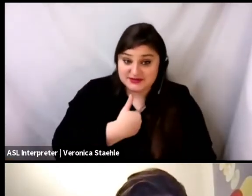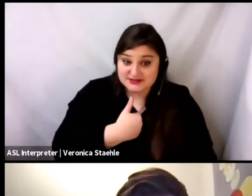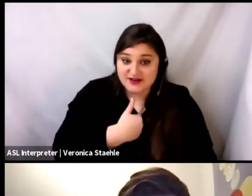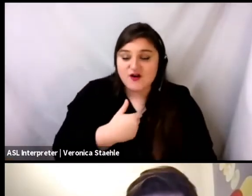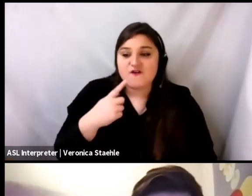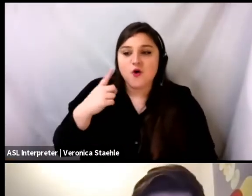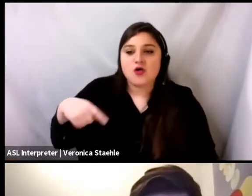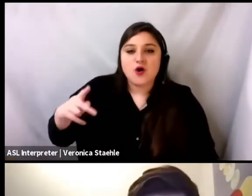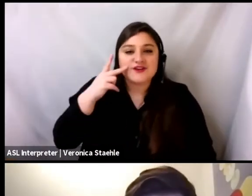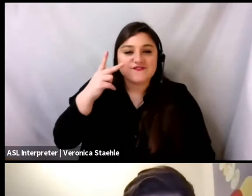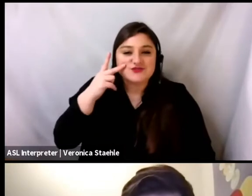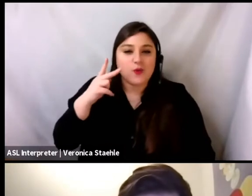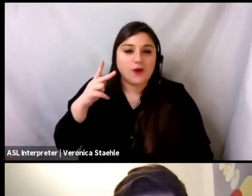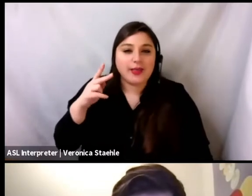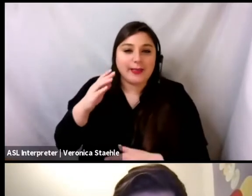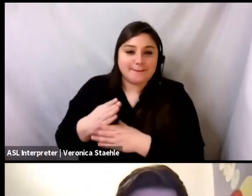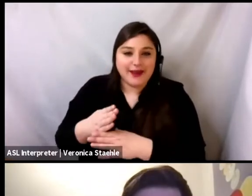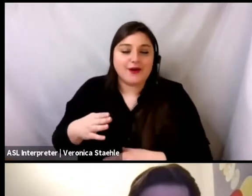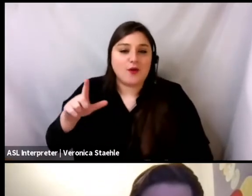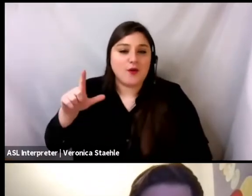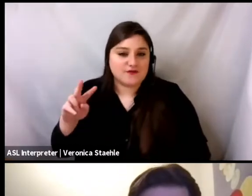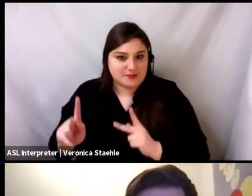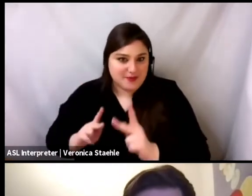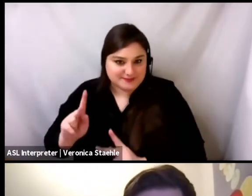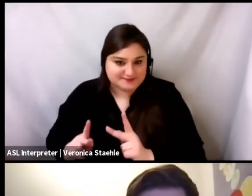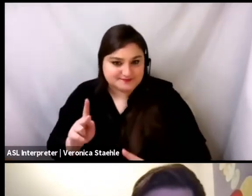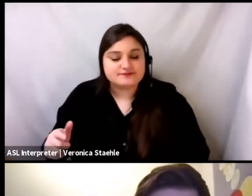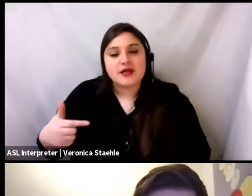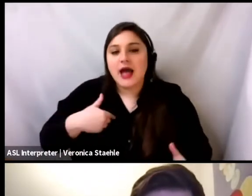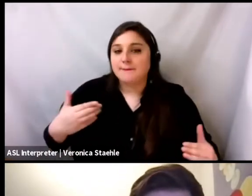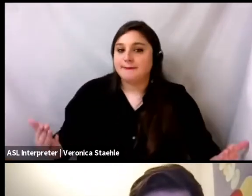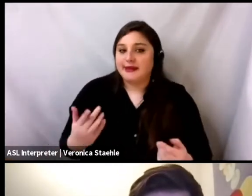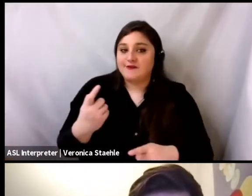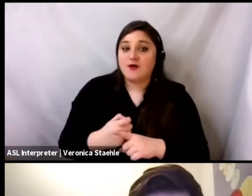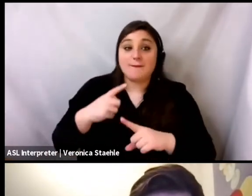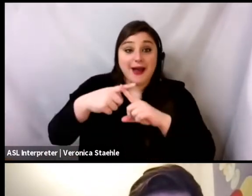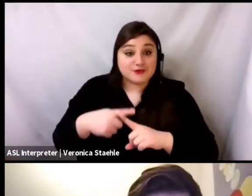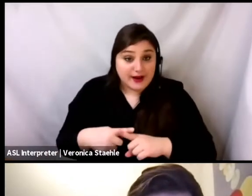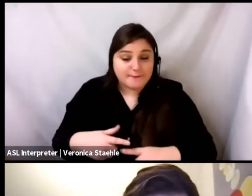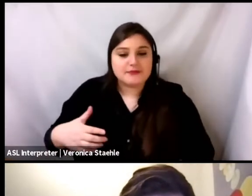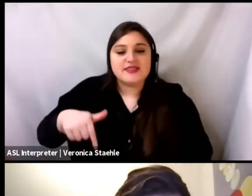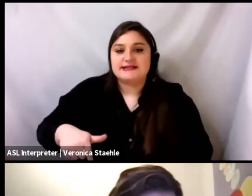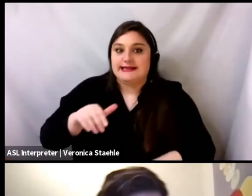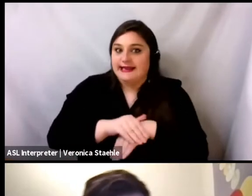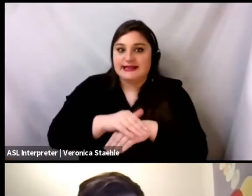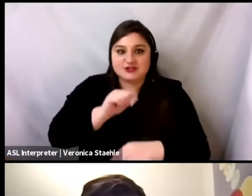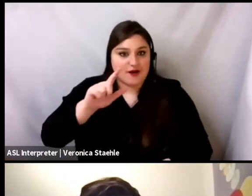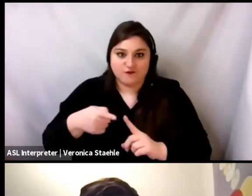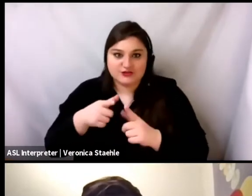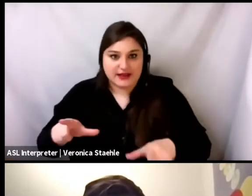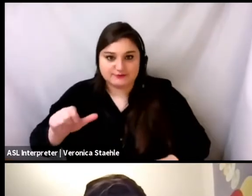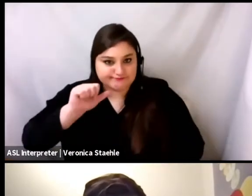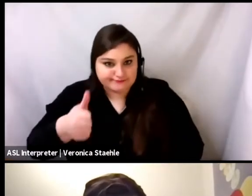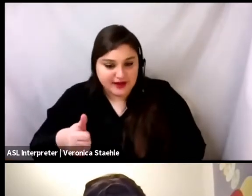visually impaired and low vision people. I'm speaking to you from Amsterdam, and English is not my first language. I'm